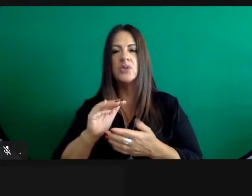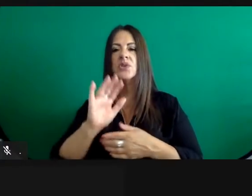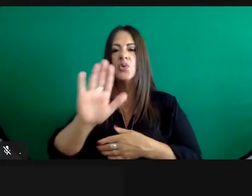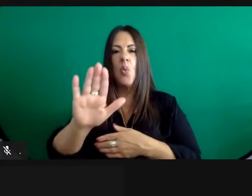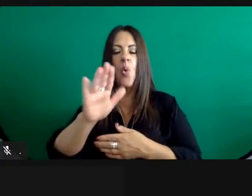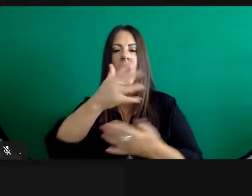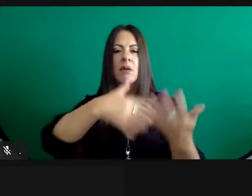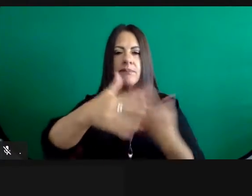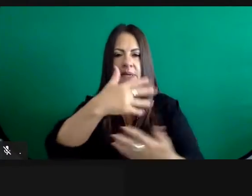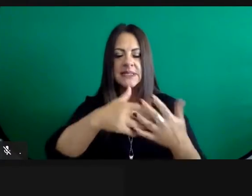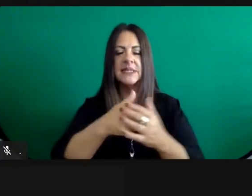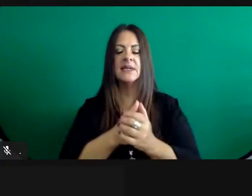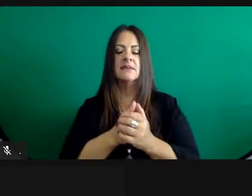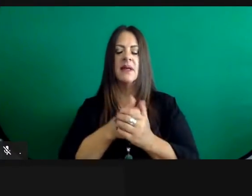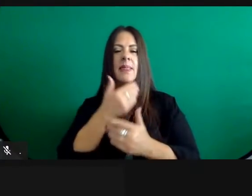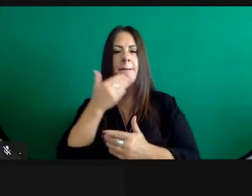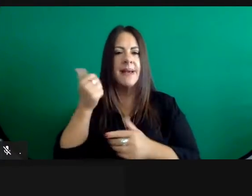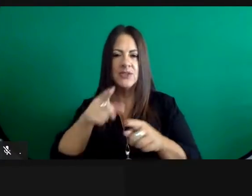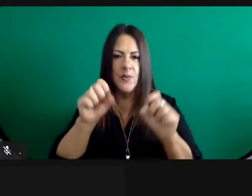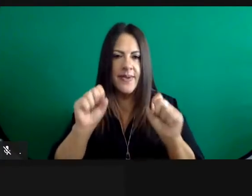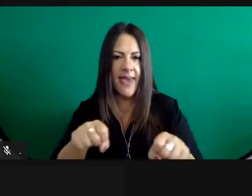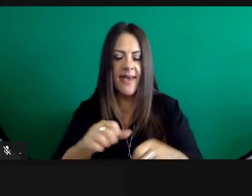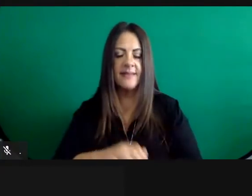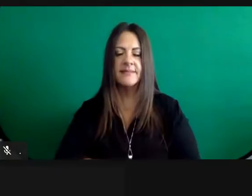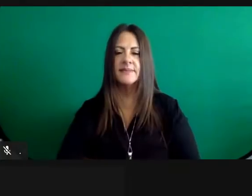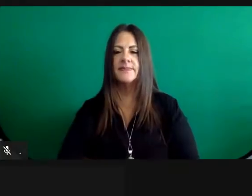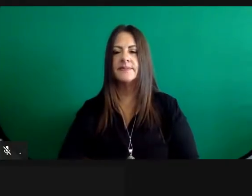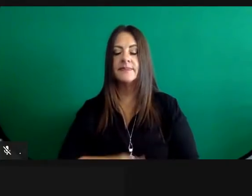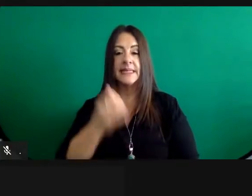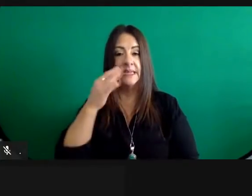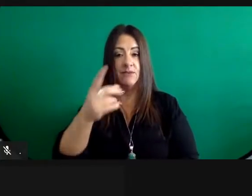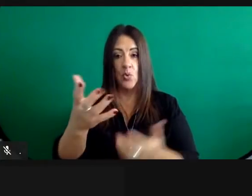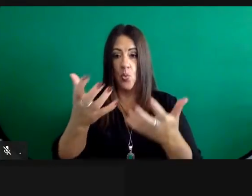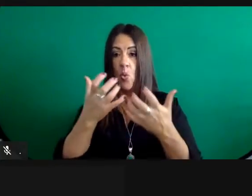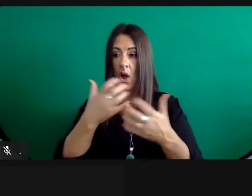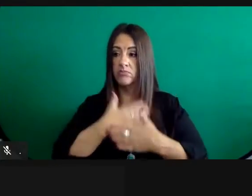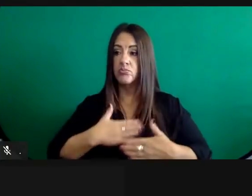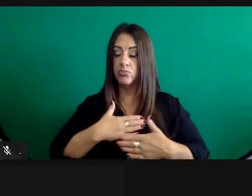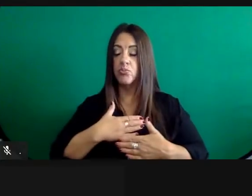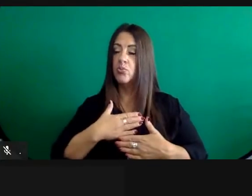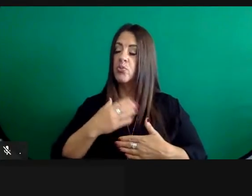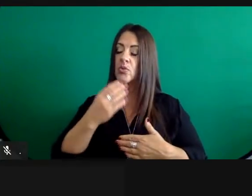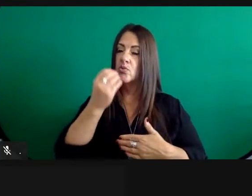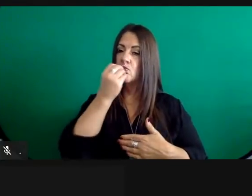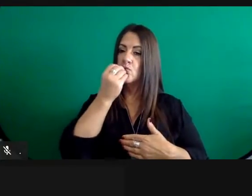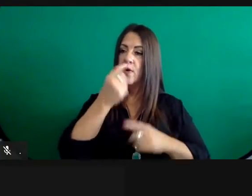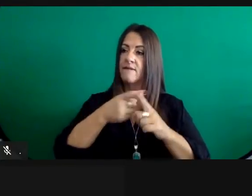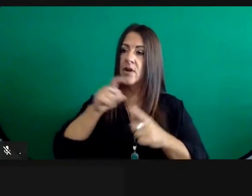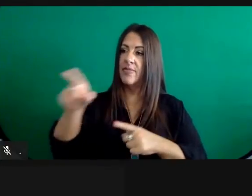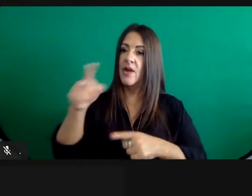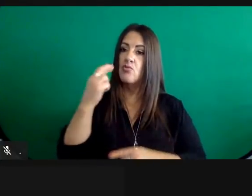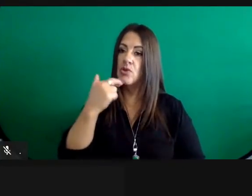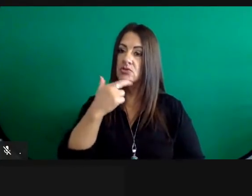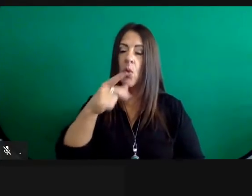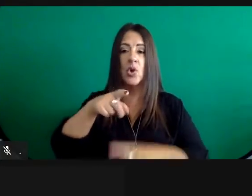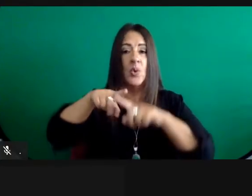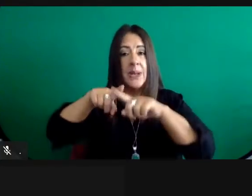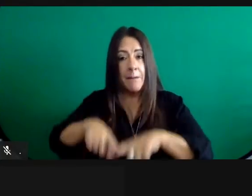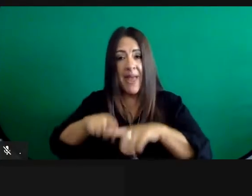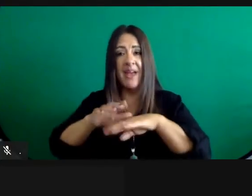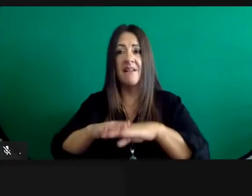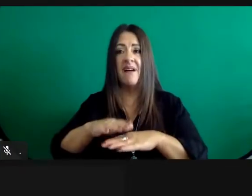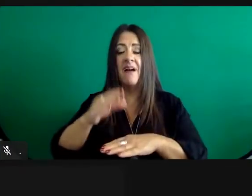can. And that this is the time that if you want to enjoy a meal from a restaurant or need a restaurant